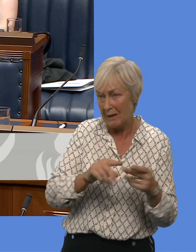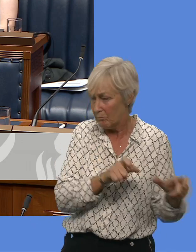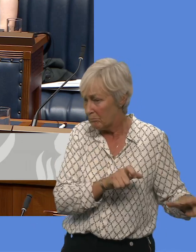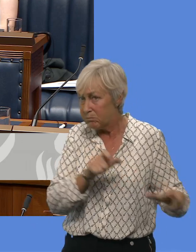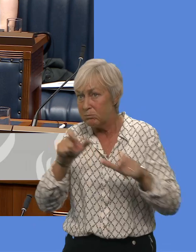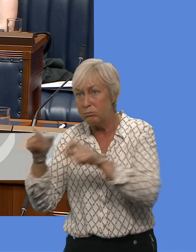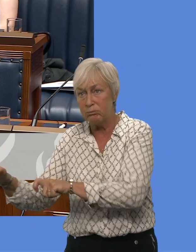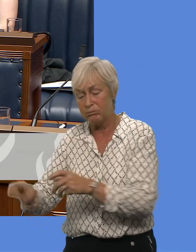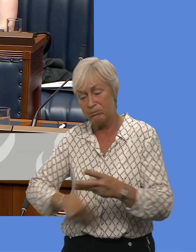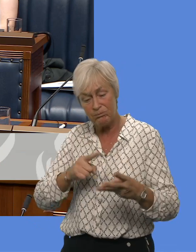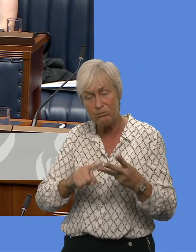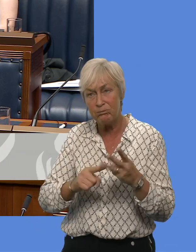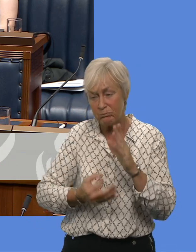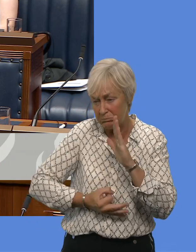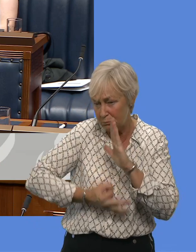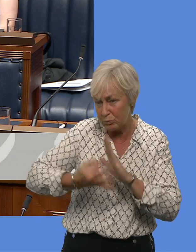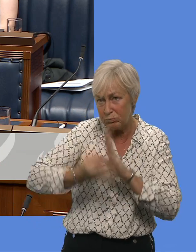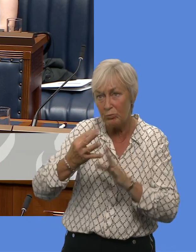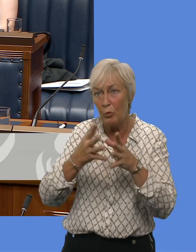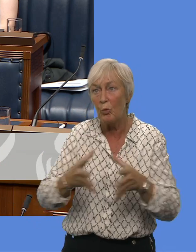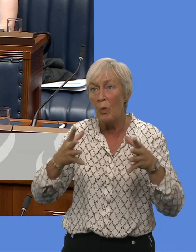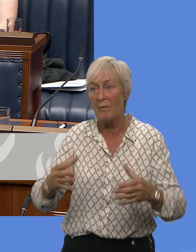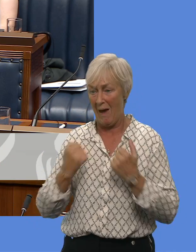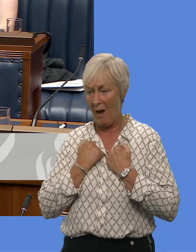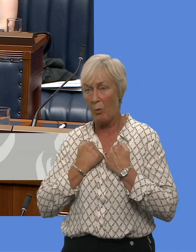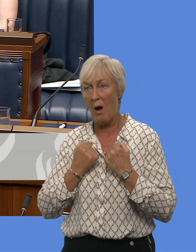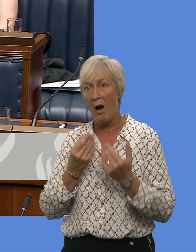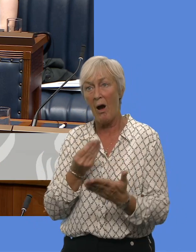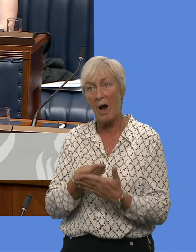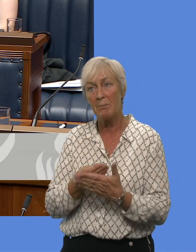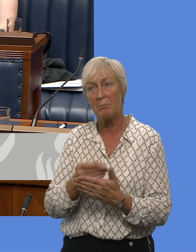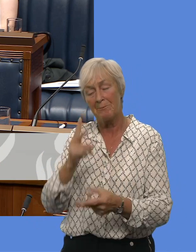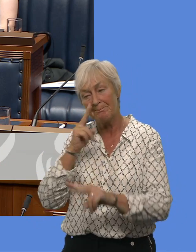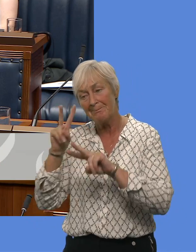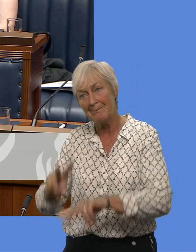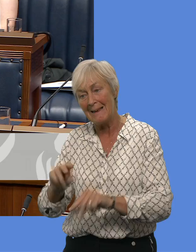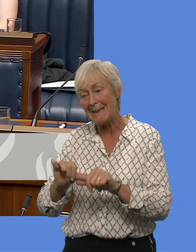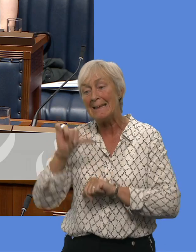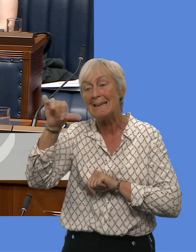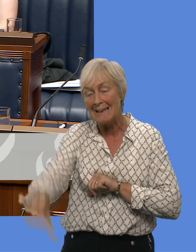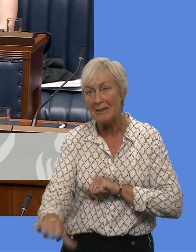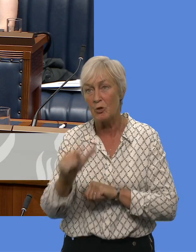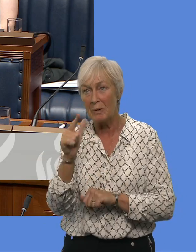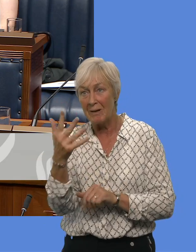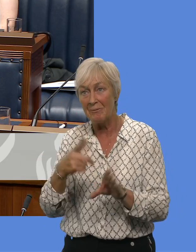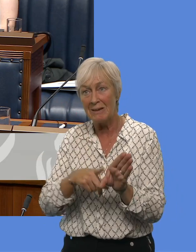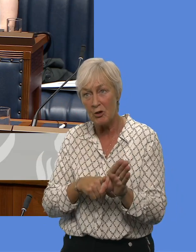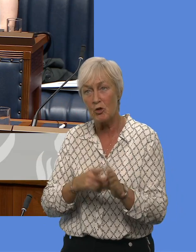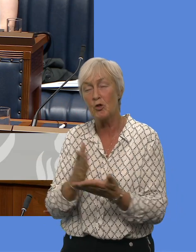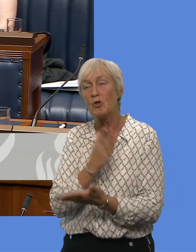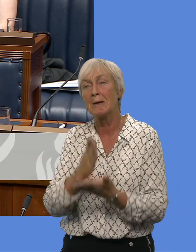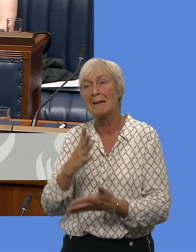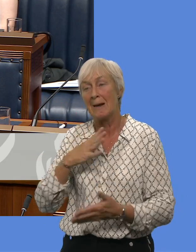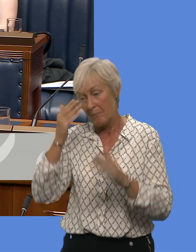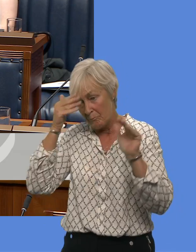significant improvements and growth in terms of our economy. But looking to the next 25 years, I think what we really need to focus on is